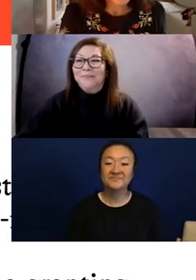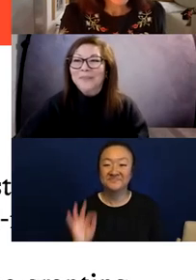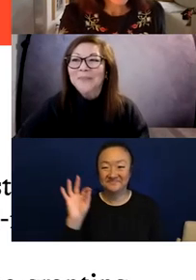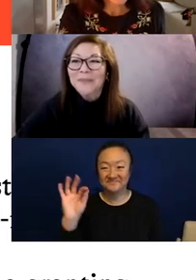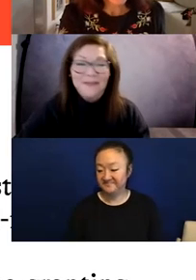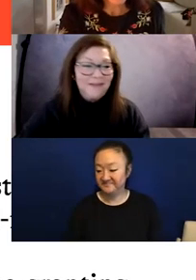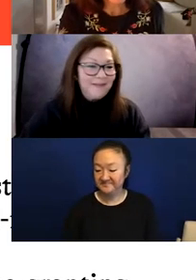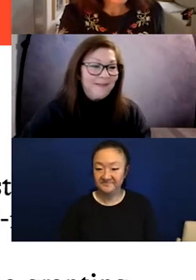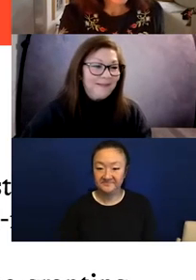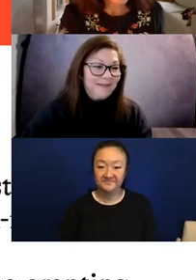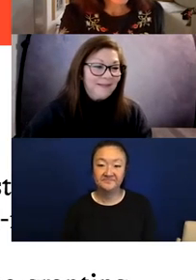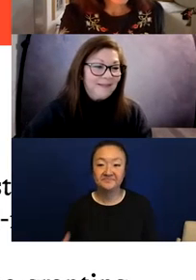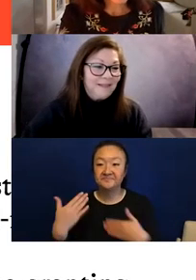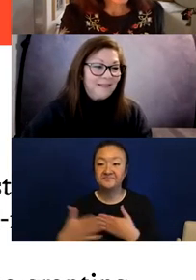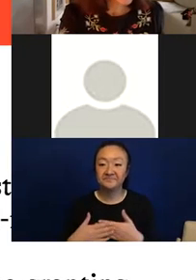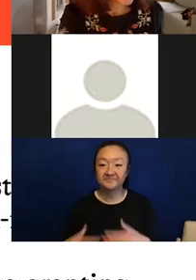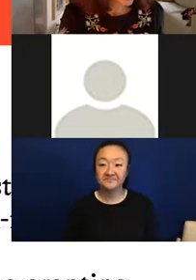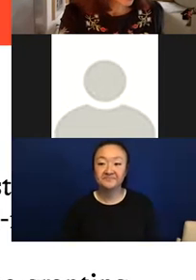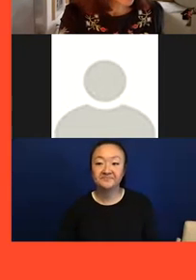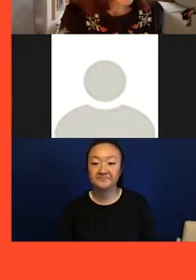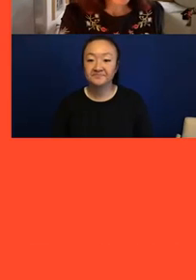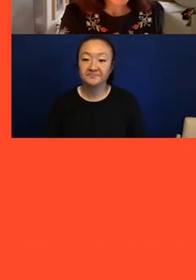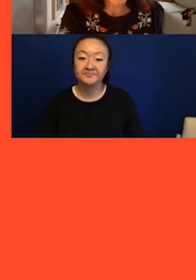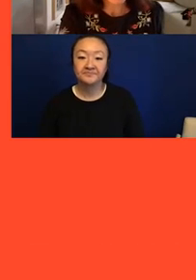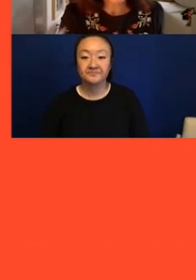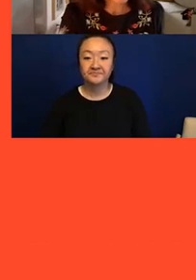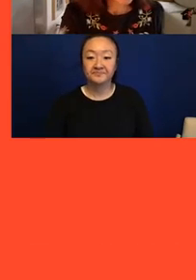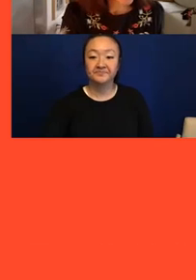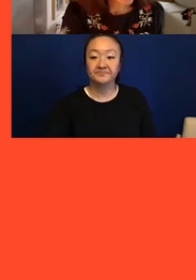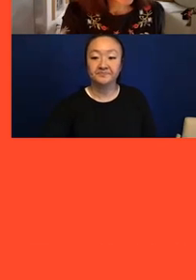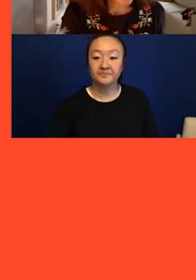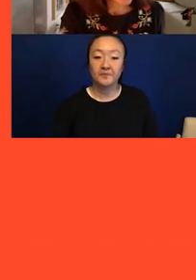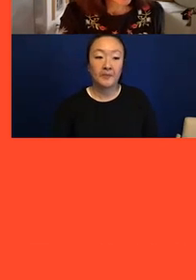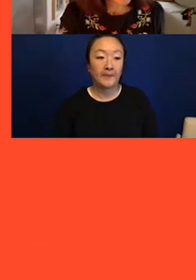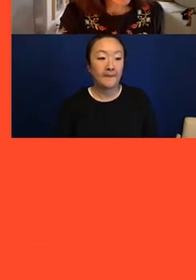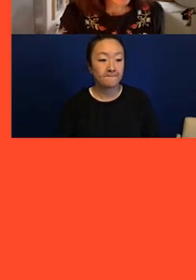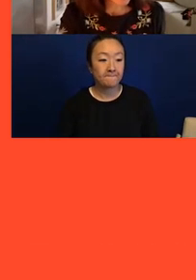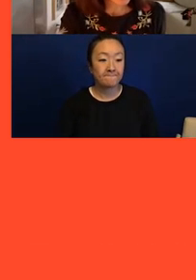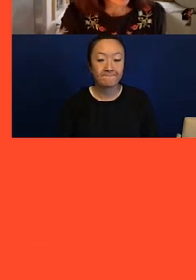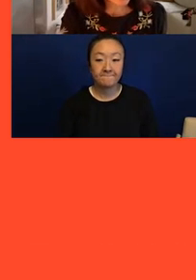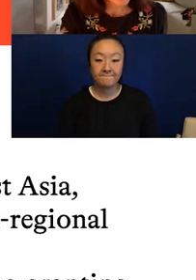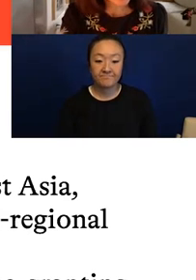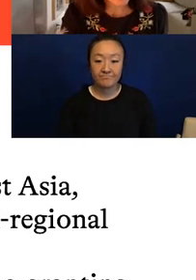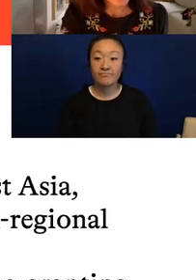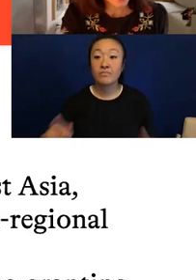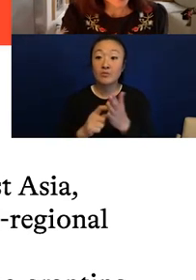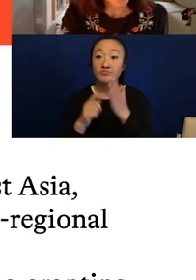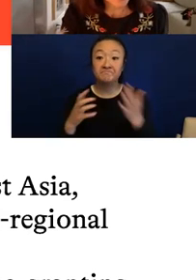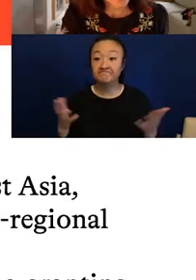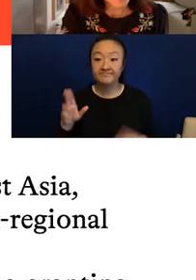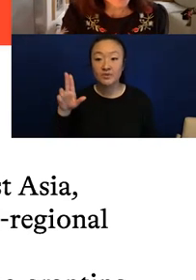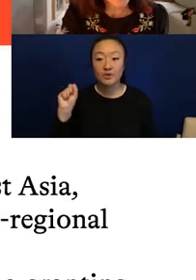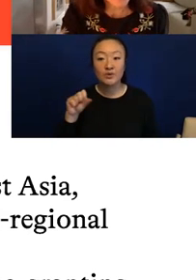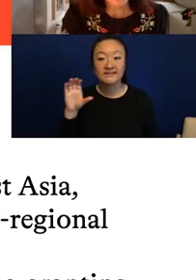right. Next, you must be, you must be a US citizen, a